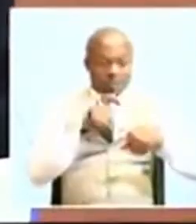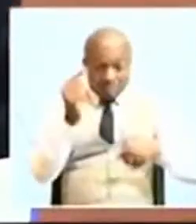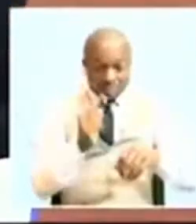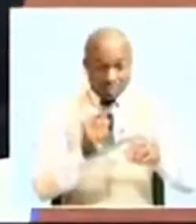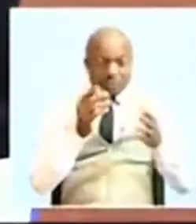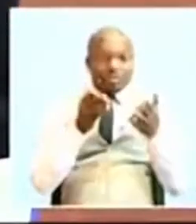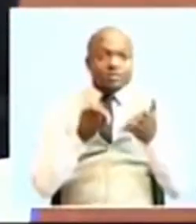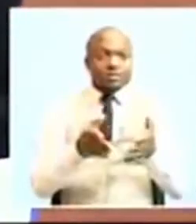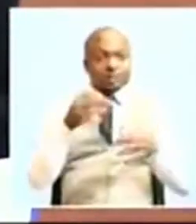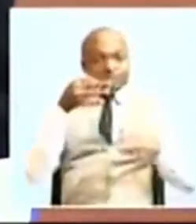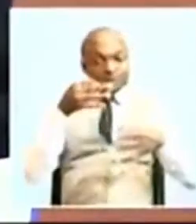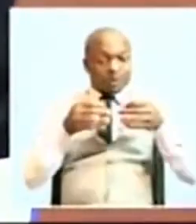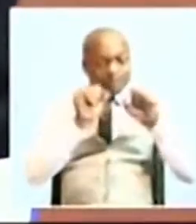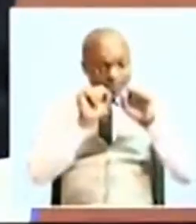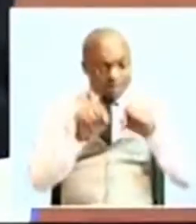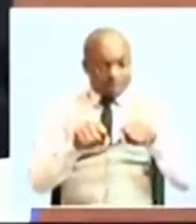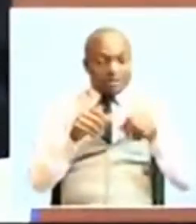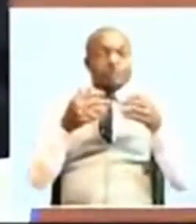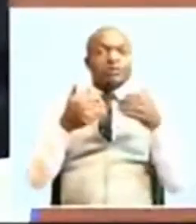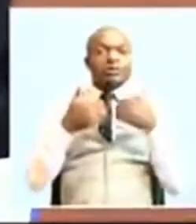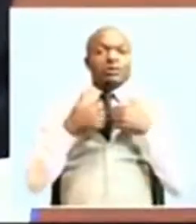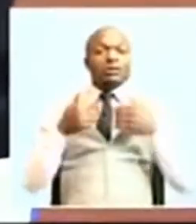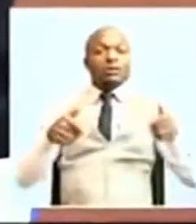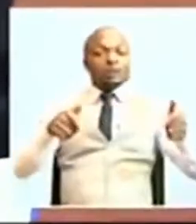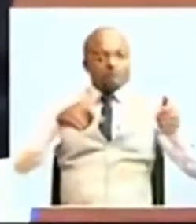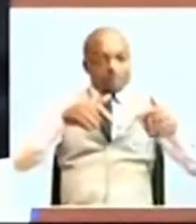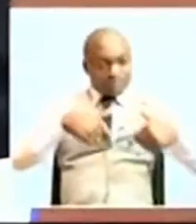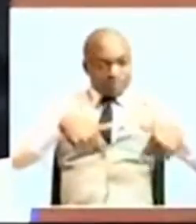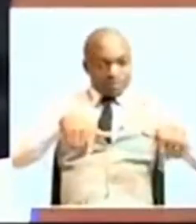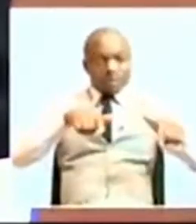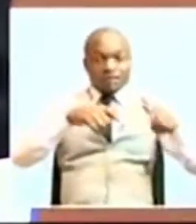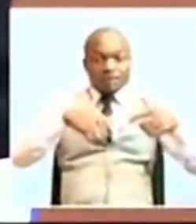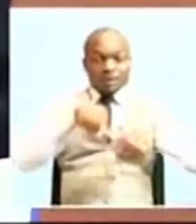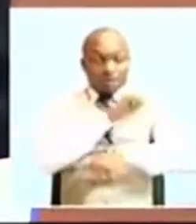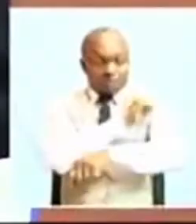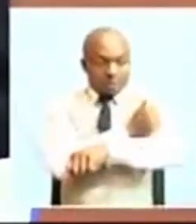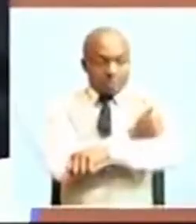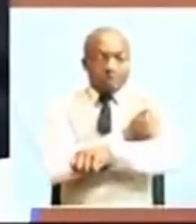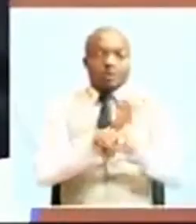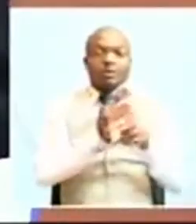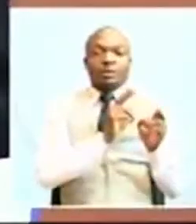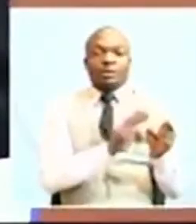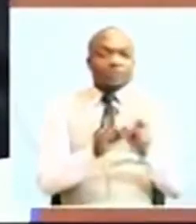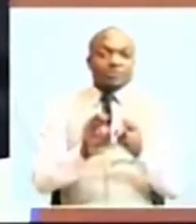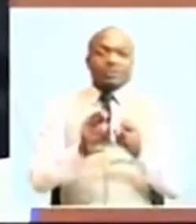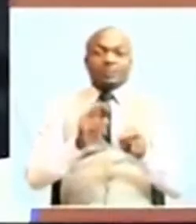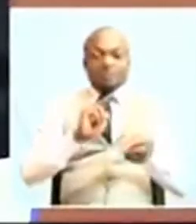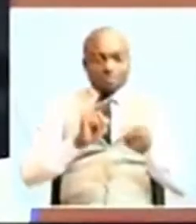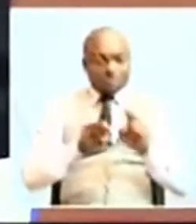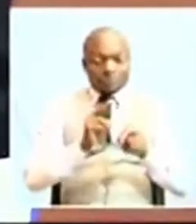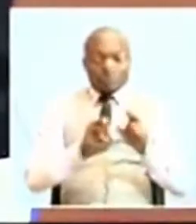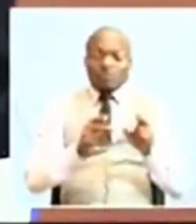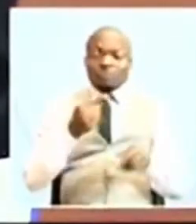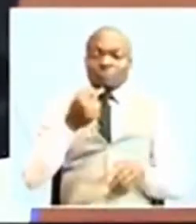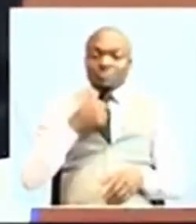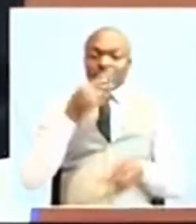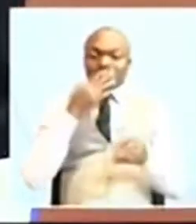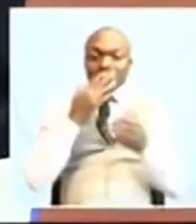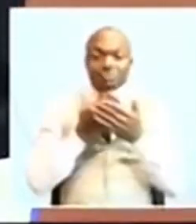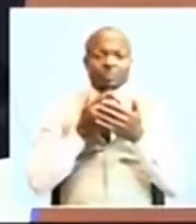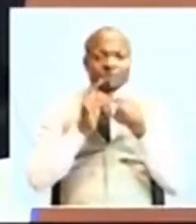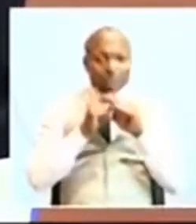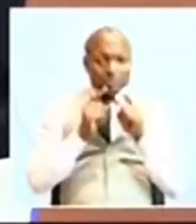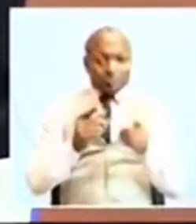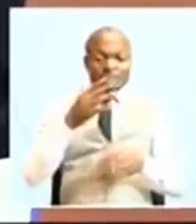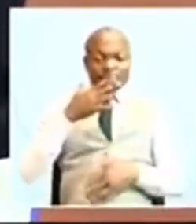And I think if we can have local authorities responding immediately, for me, I think it's good. However,